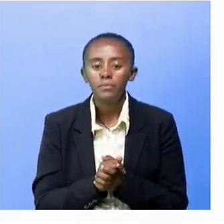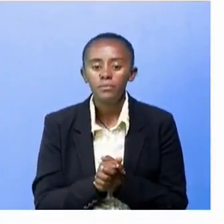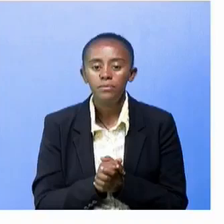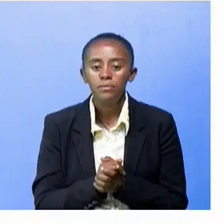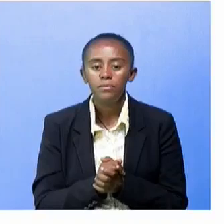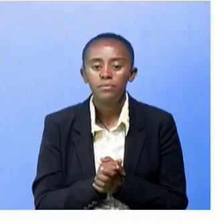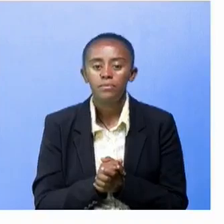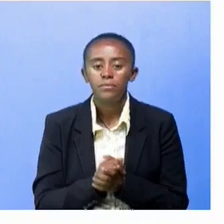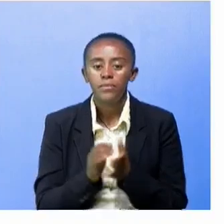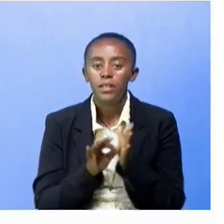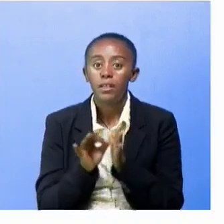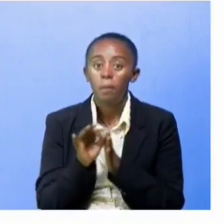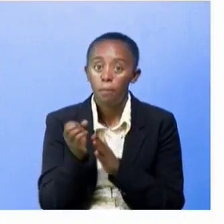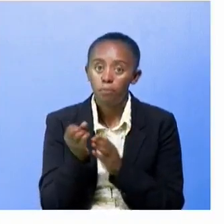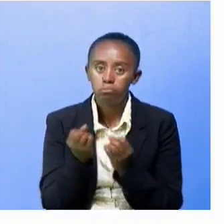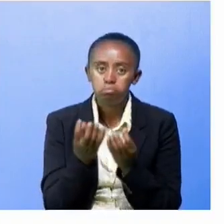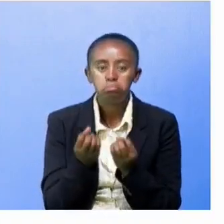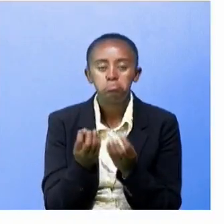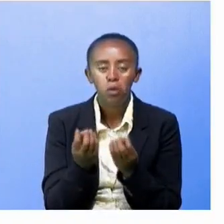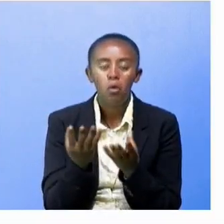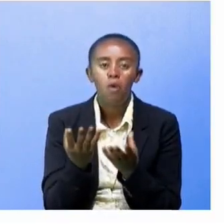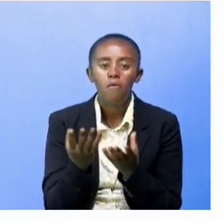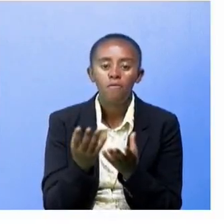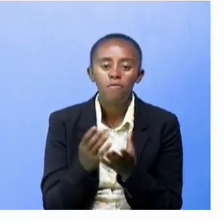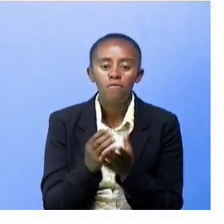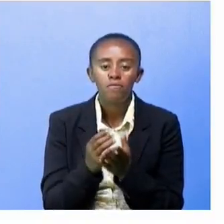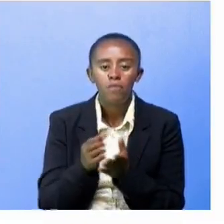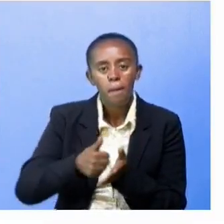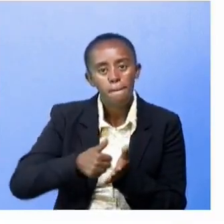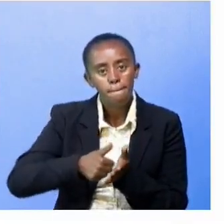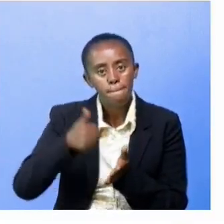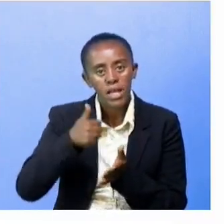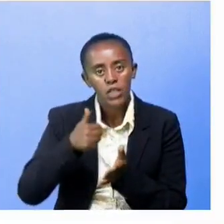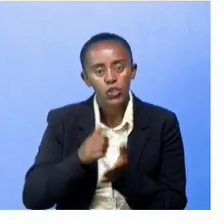a number of major